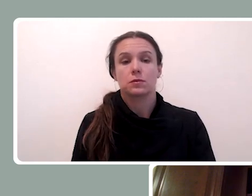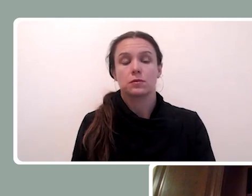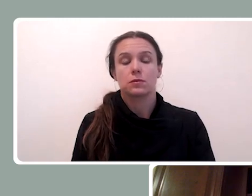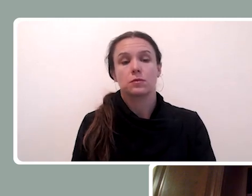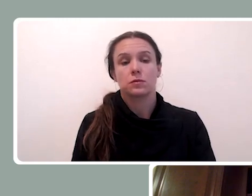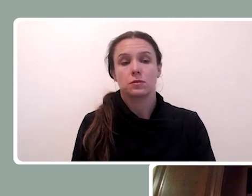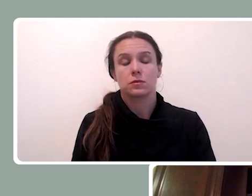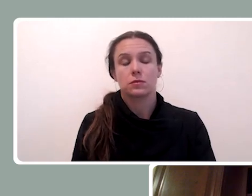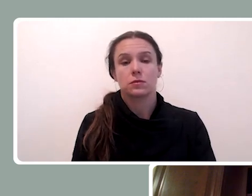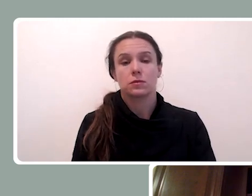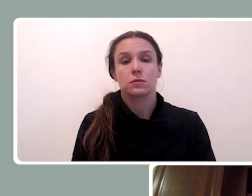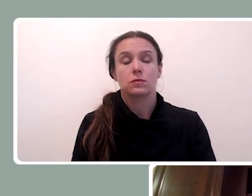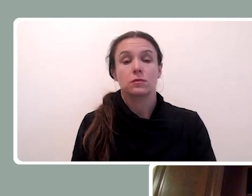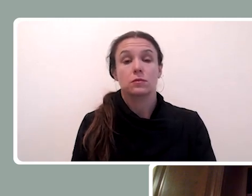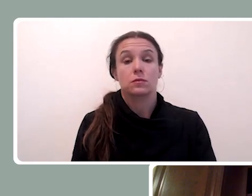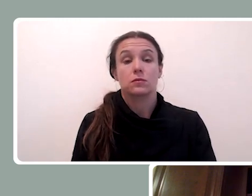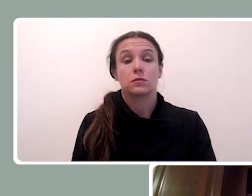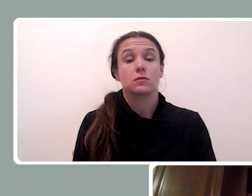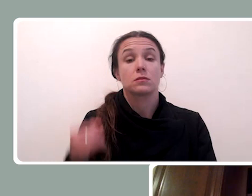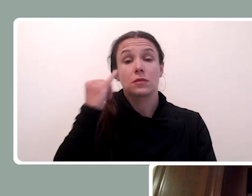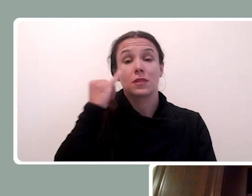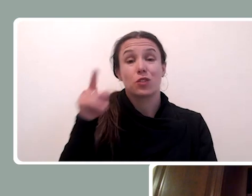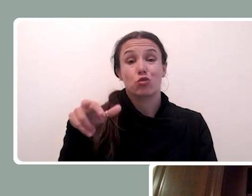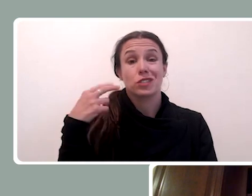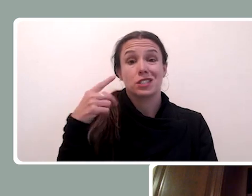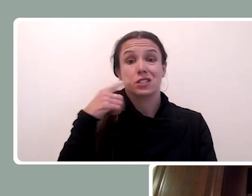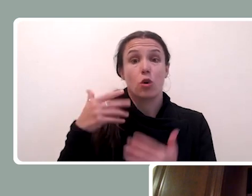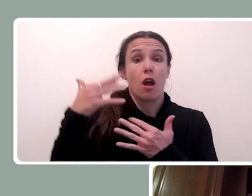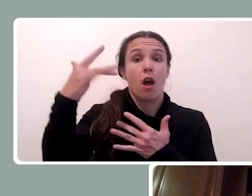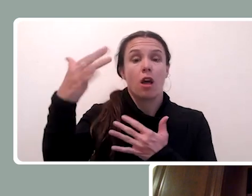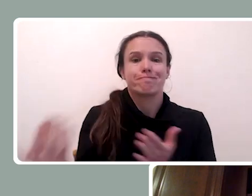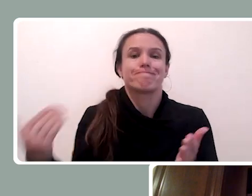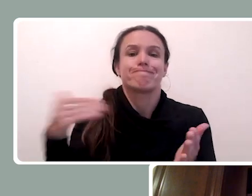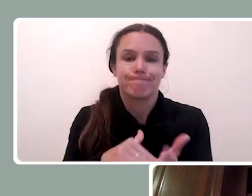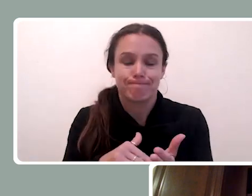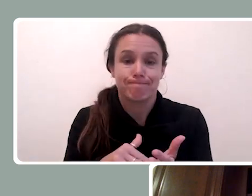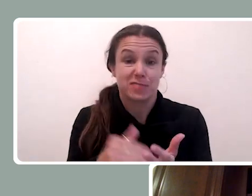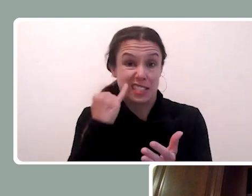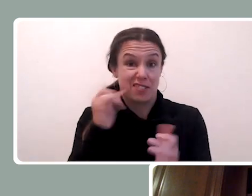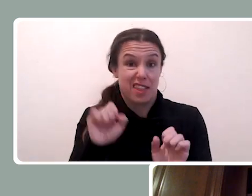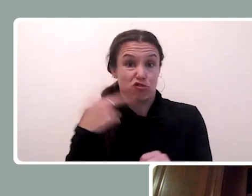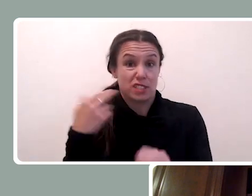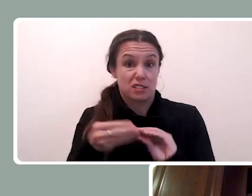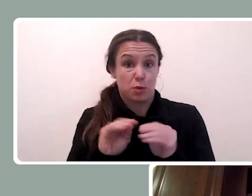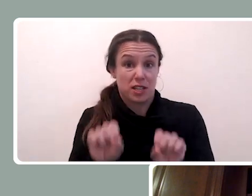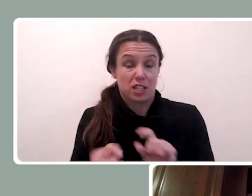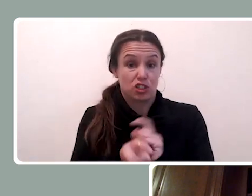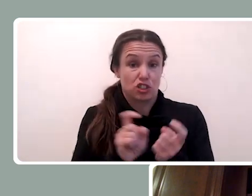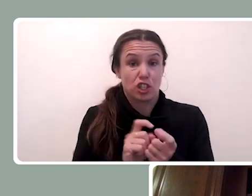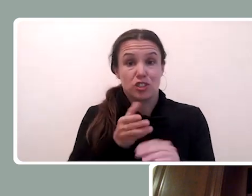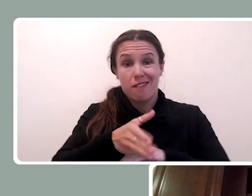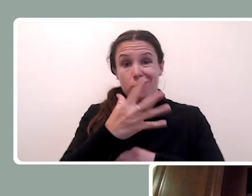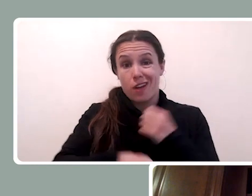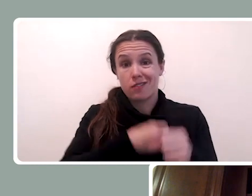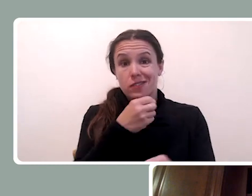whether your risk of distant recurrence could change after 5 years. Right. So I think breast cancer index is a